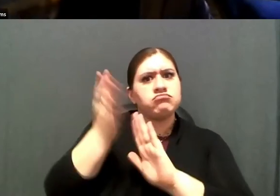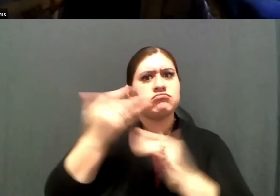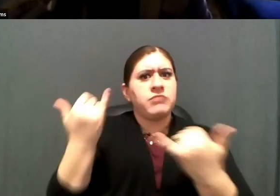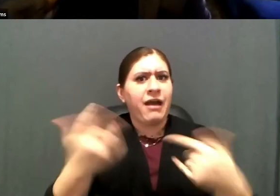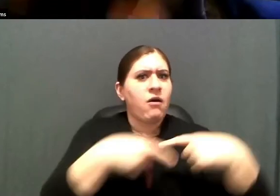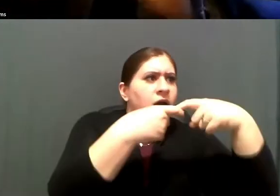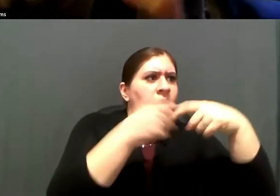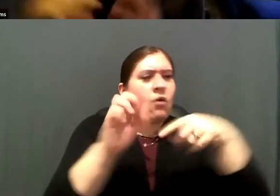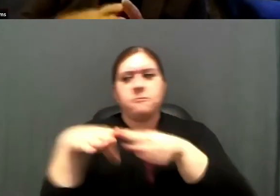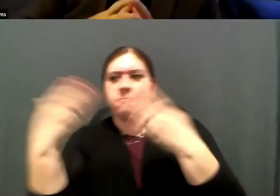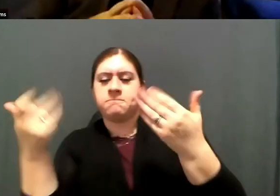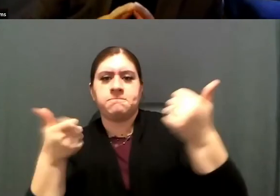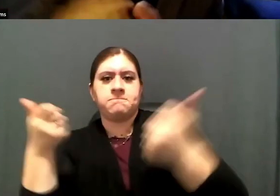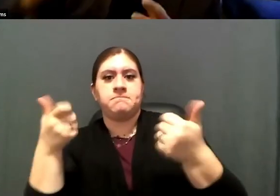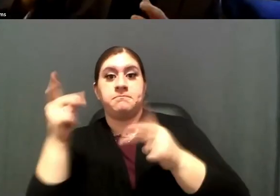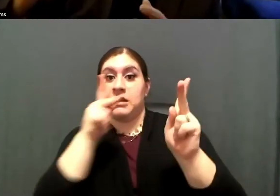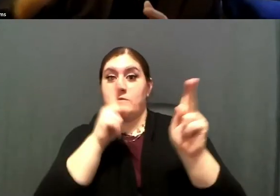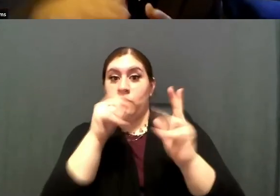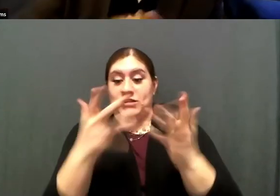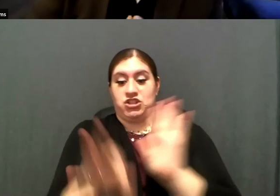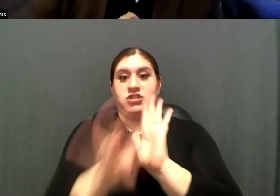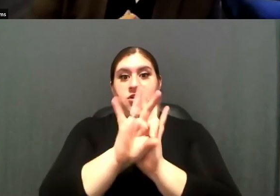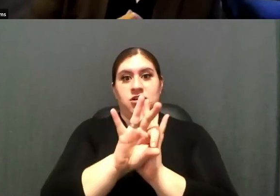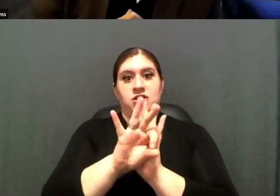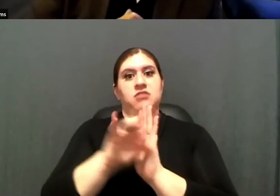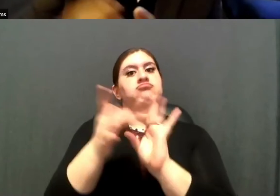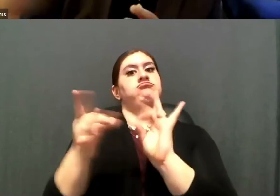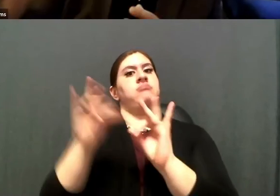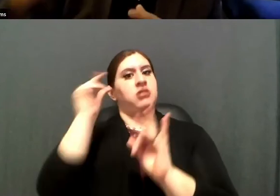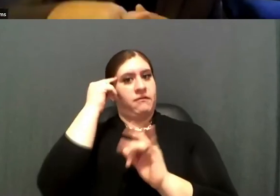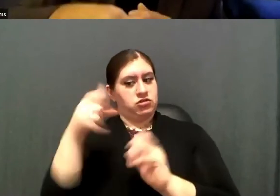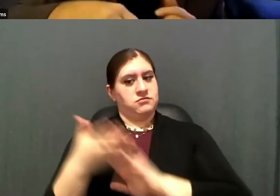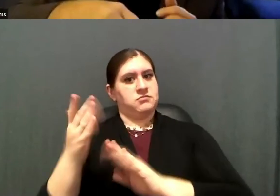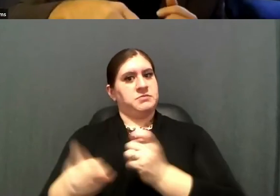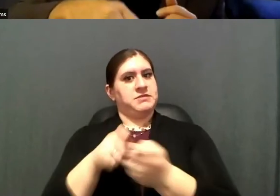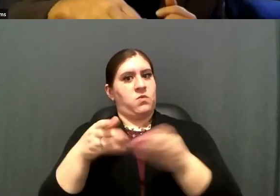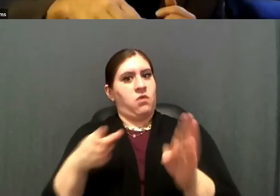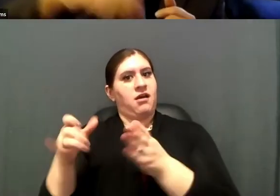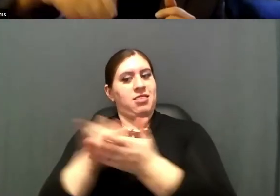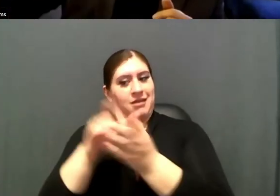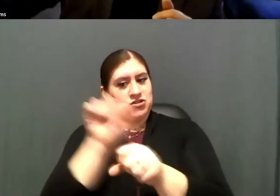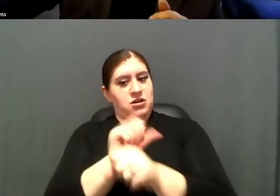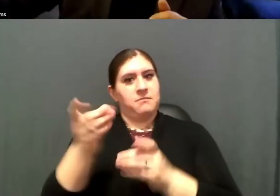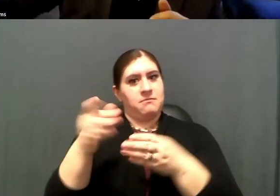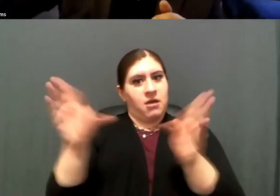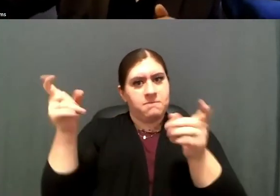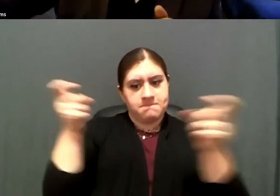Now, government, elected officials decide this is how government should function. It's the job of public administration to